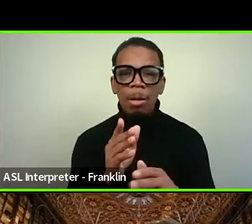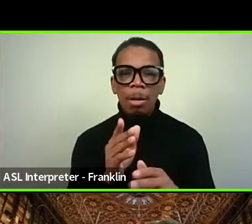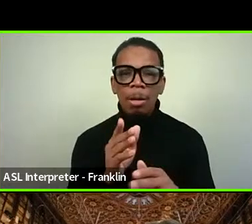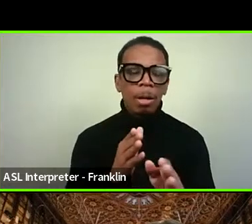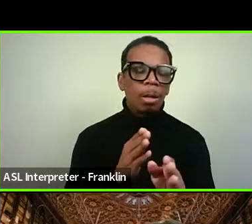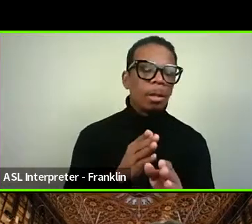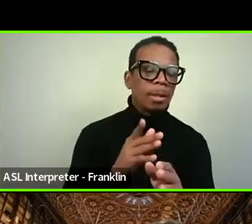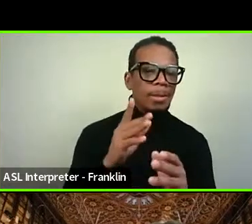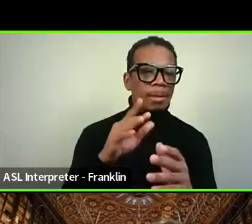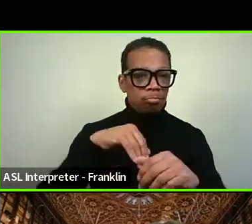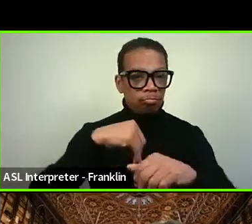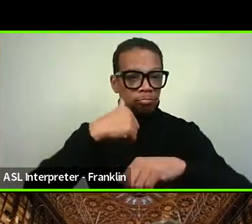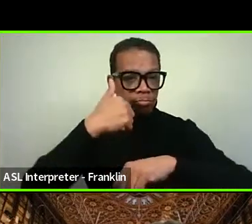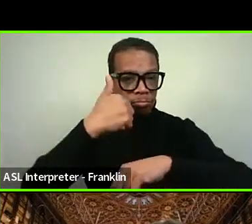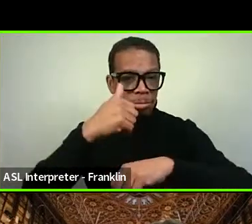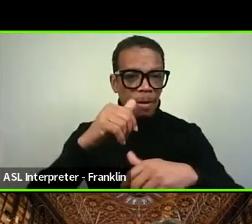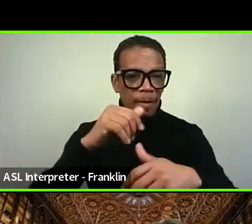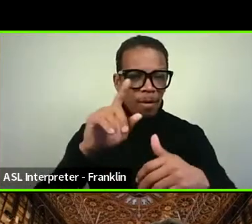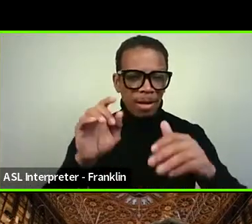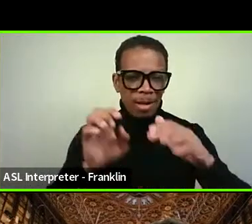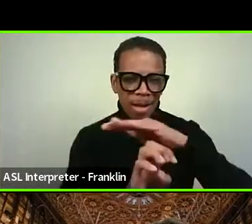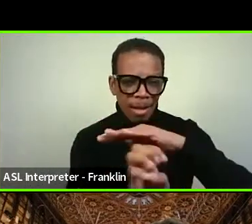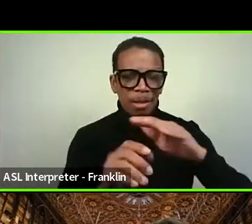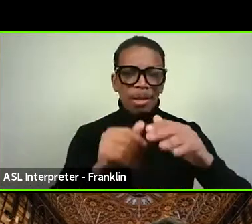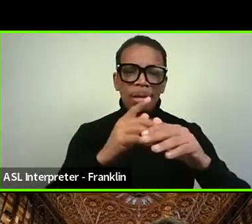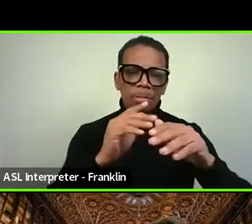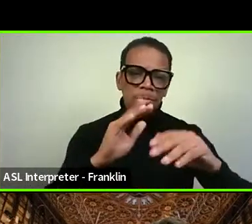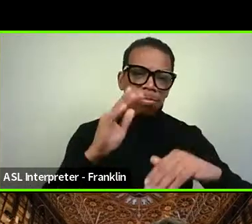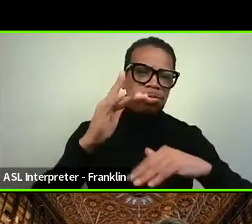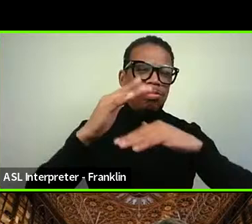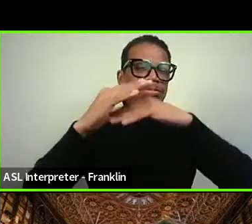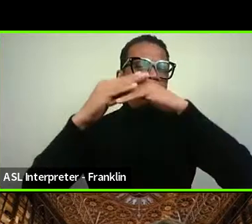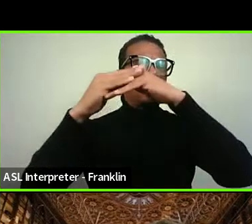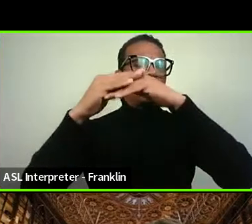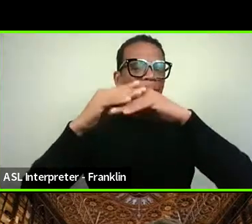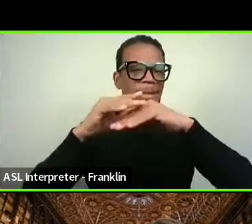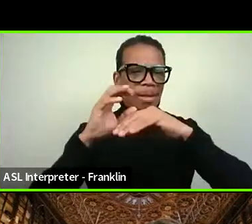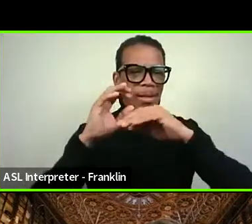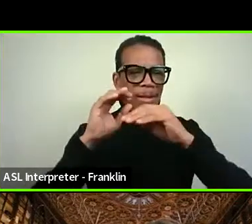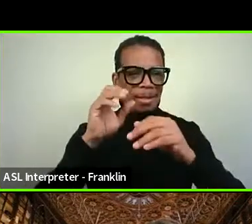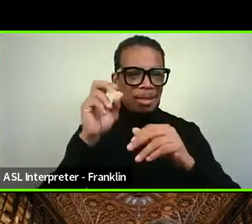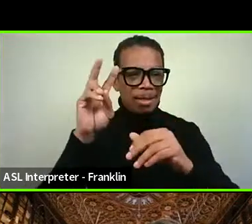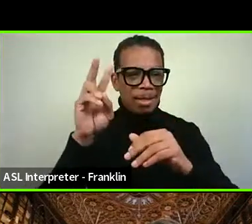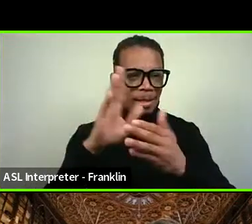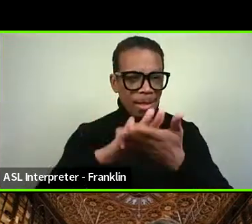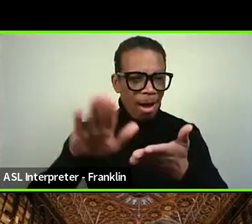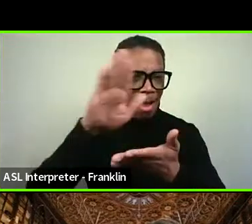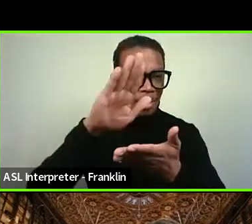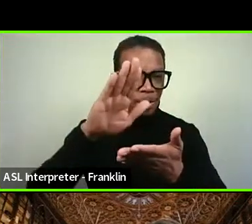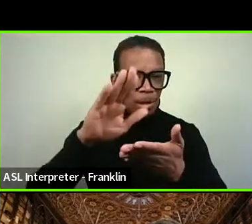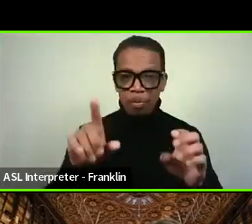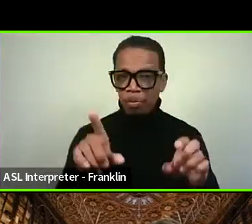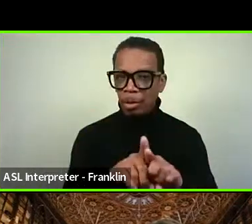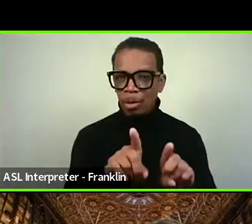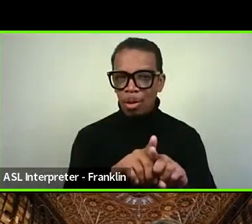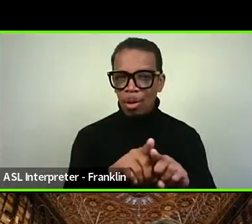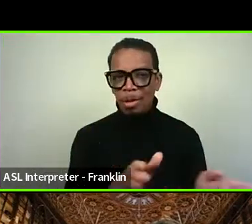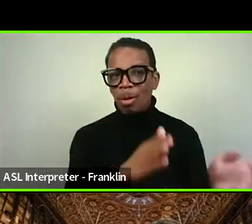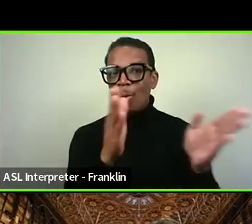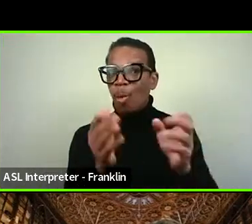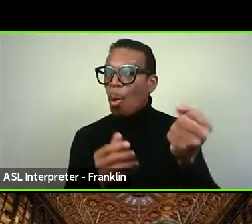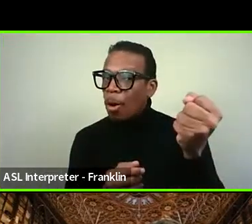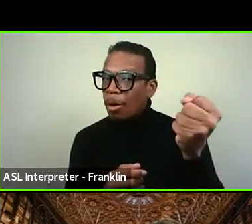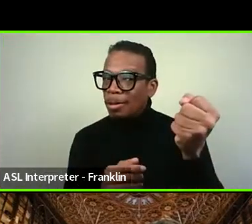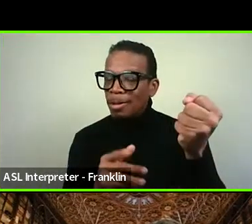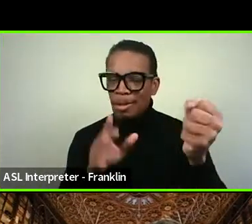education setting and in our post-secondary education setting. But wait a minute. It's also real in our work lives, in our professional